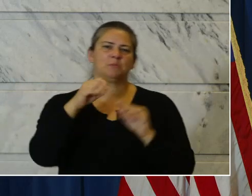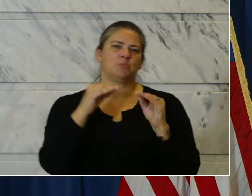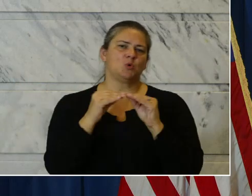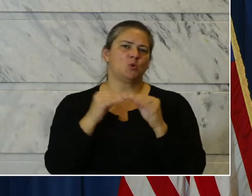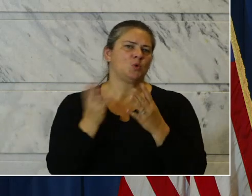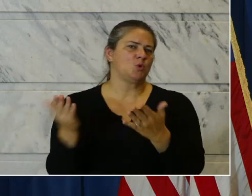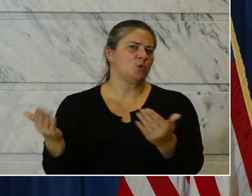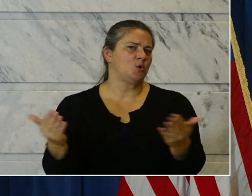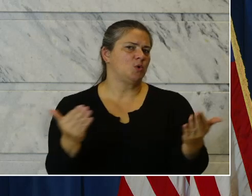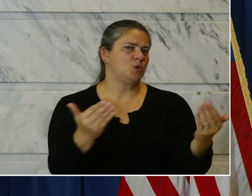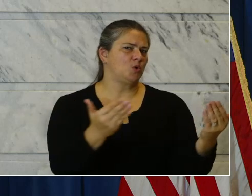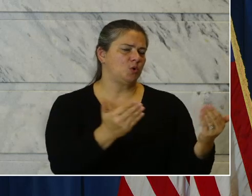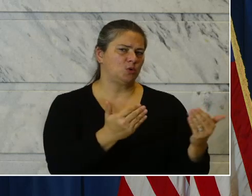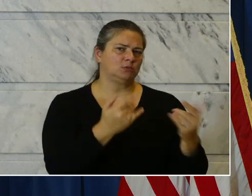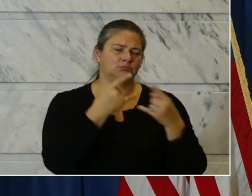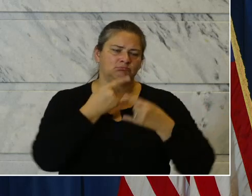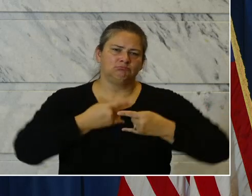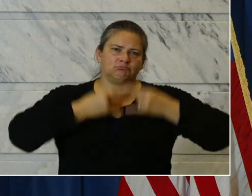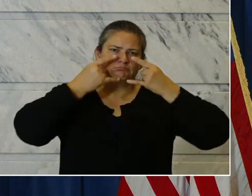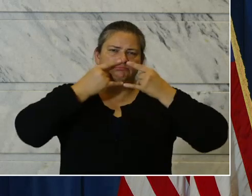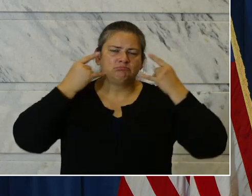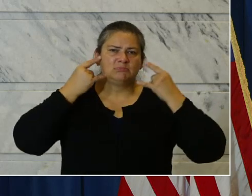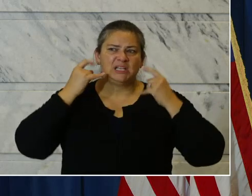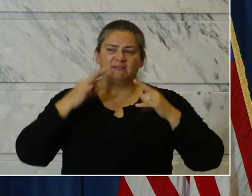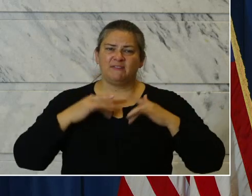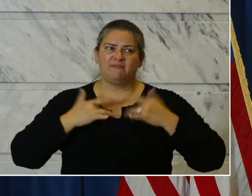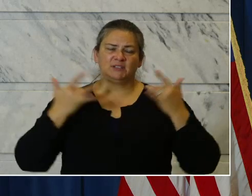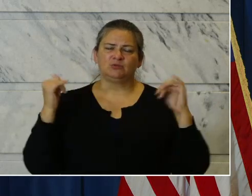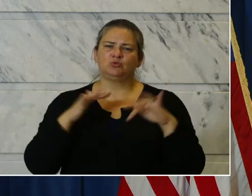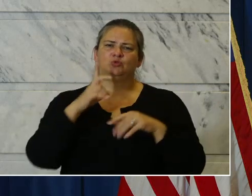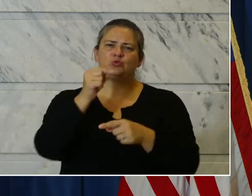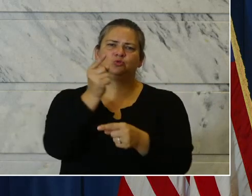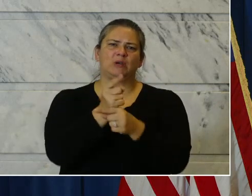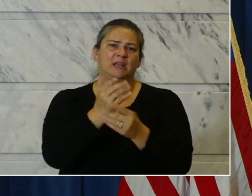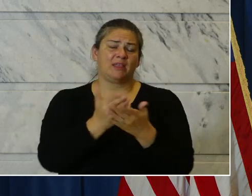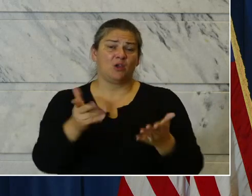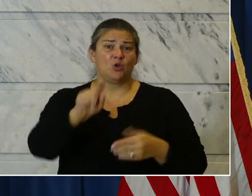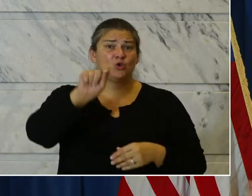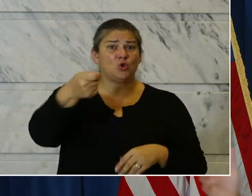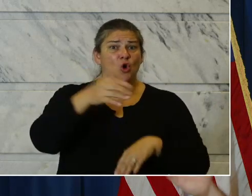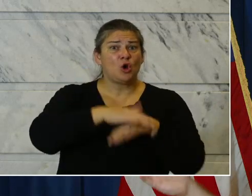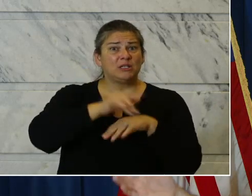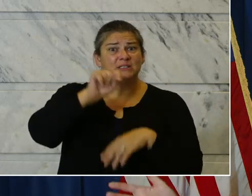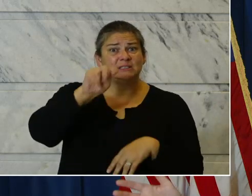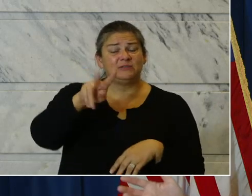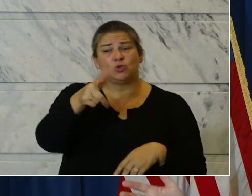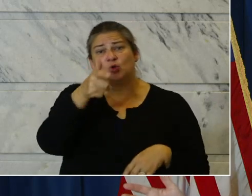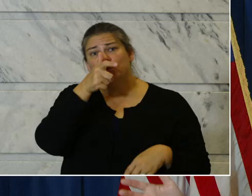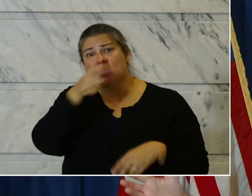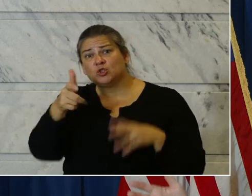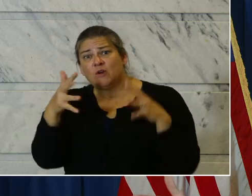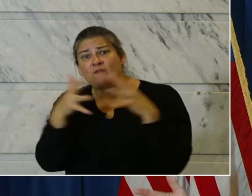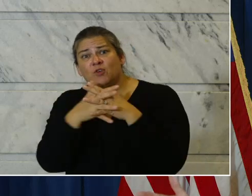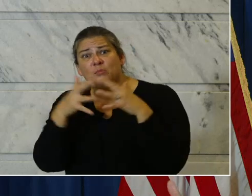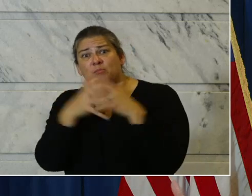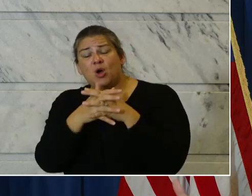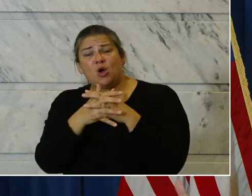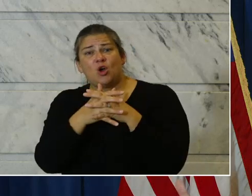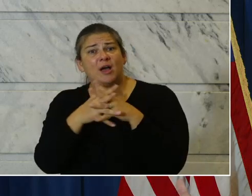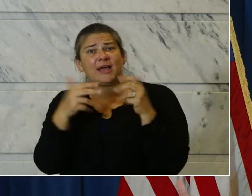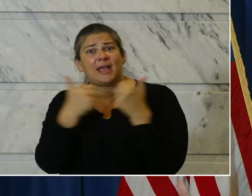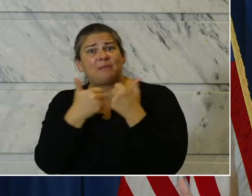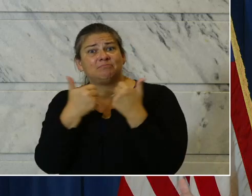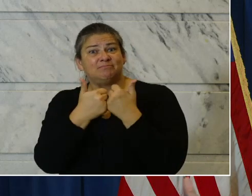we got to make sure that in the major events that come up, we do it right. When you turn on your TV and you're watching a football game, it looks totally different in the stands, doesn't